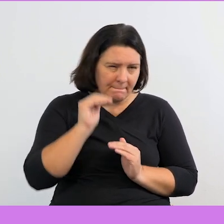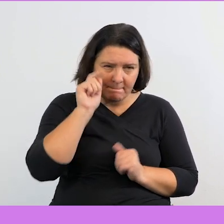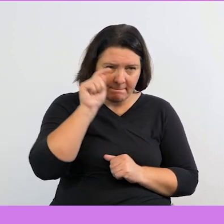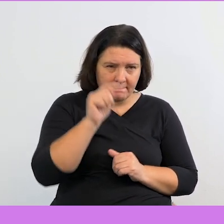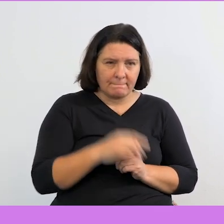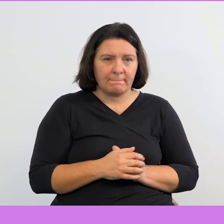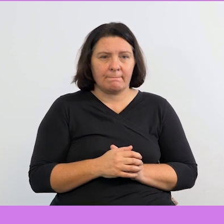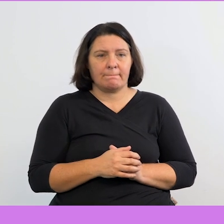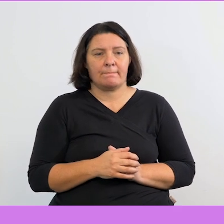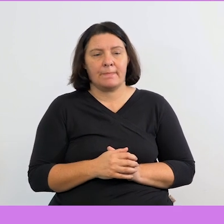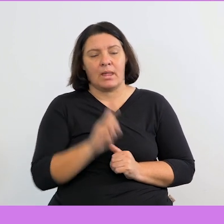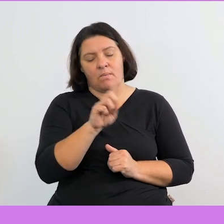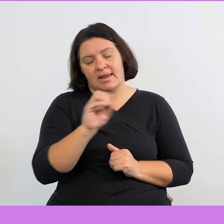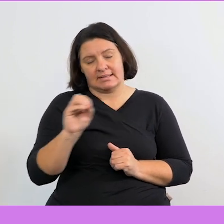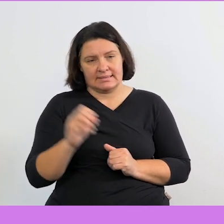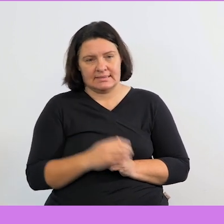the way,